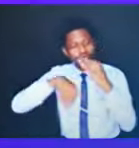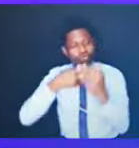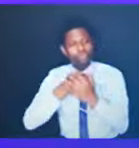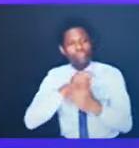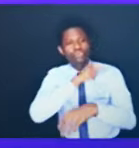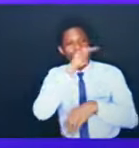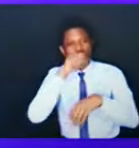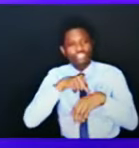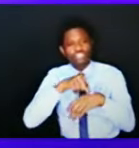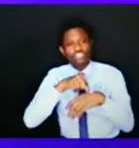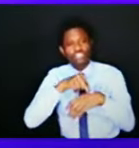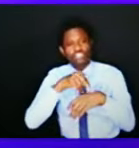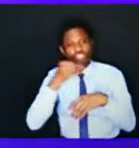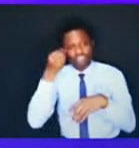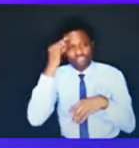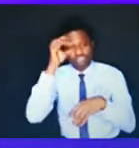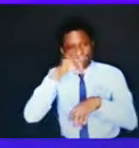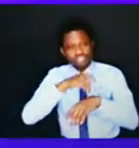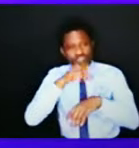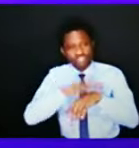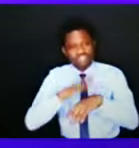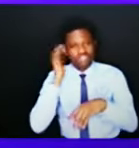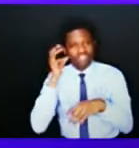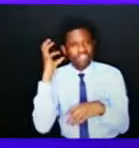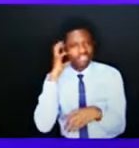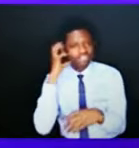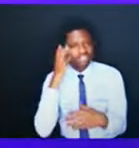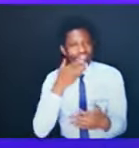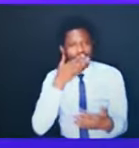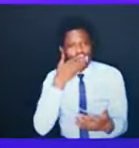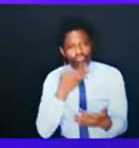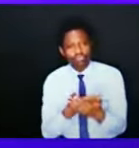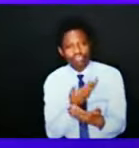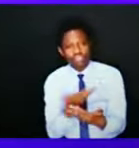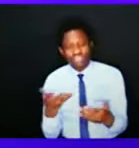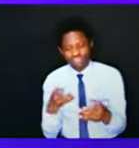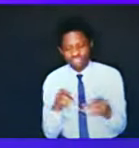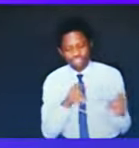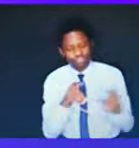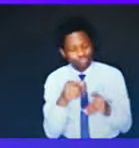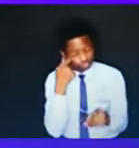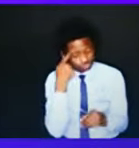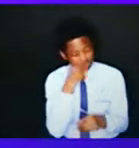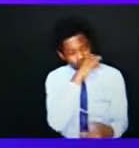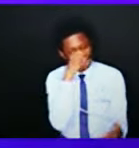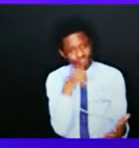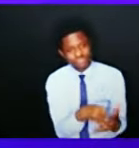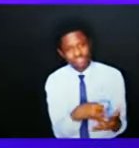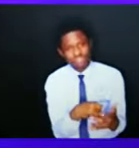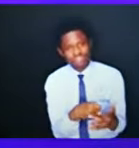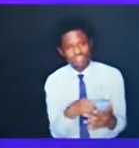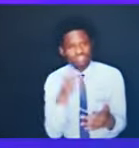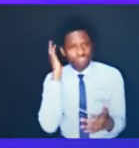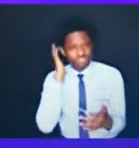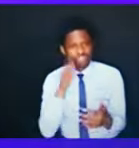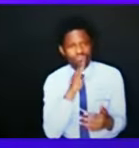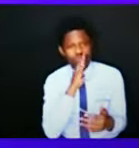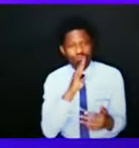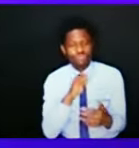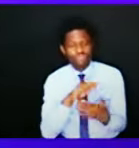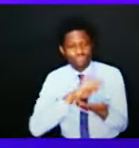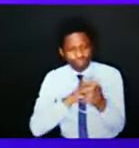for it. Yeah. And they will be in awe and will tremble at the